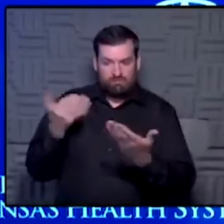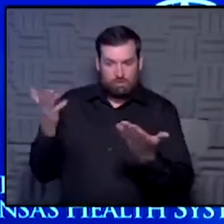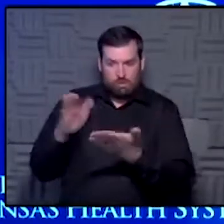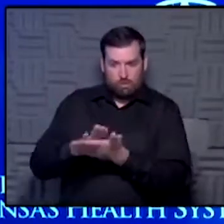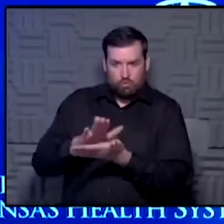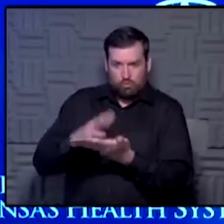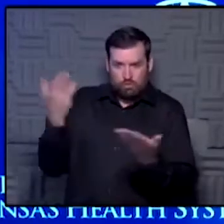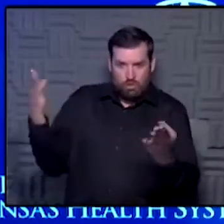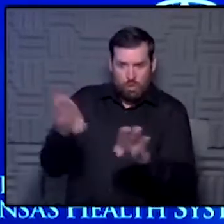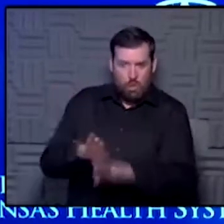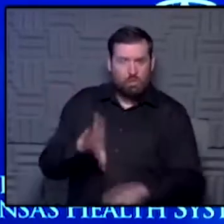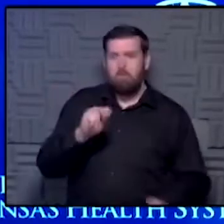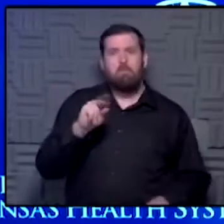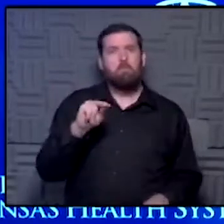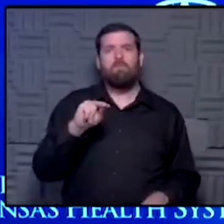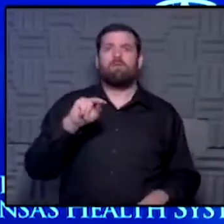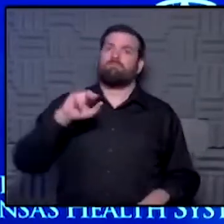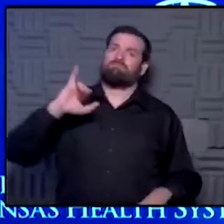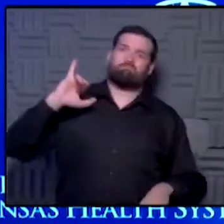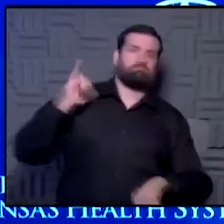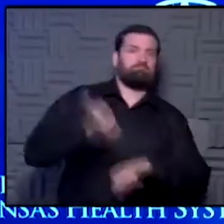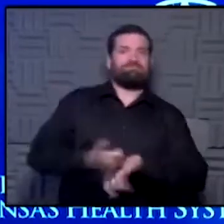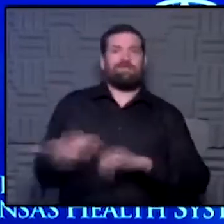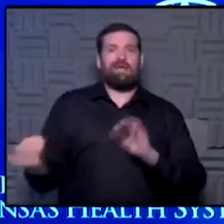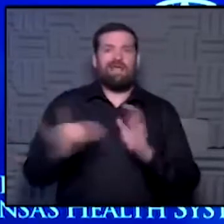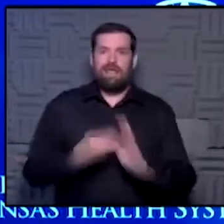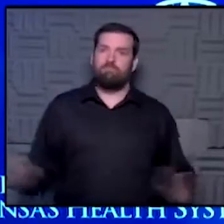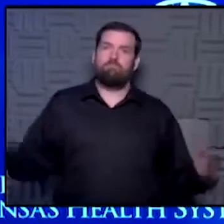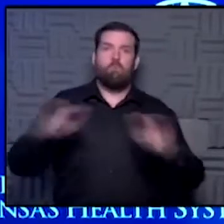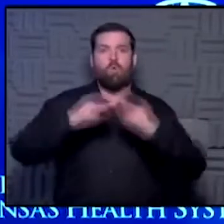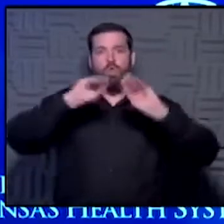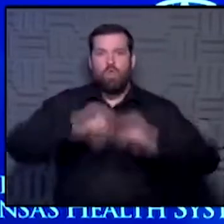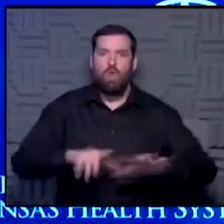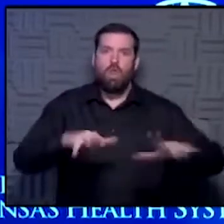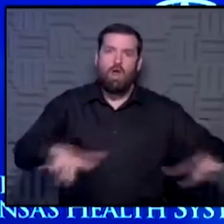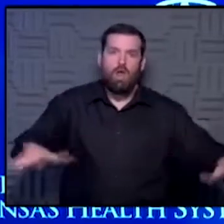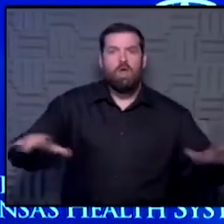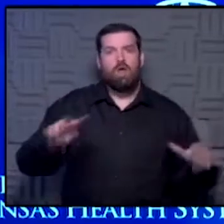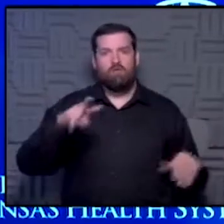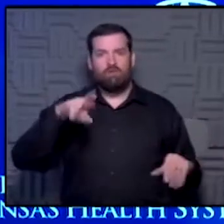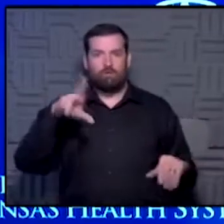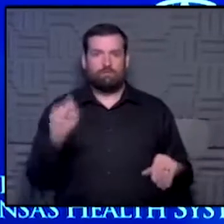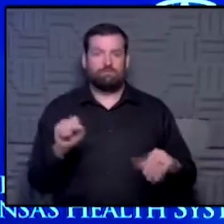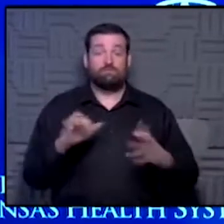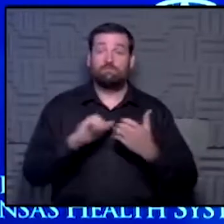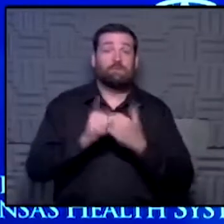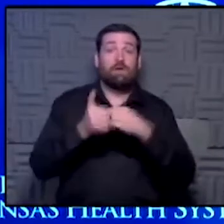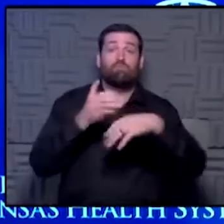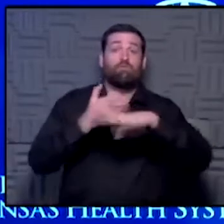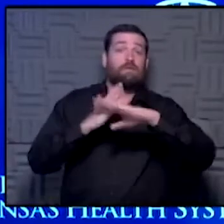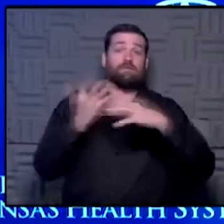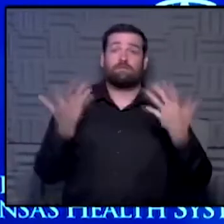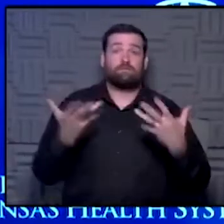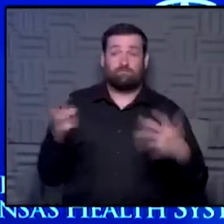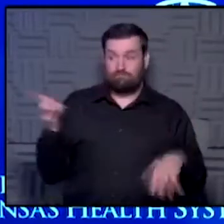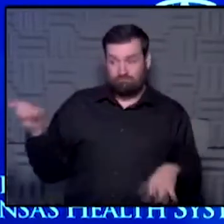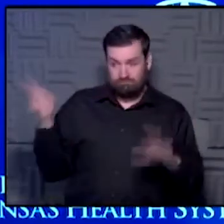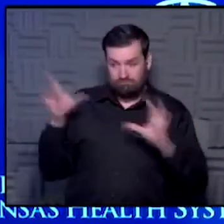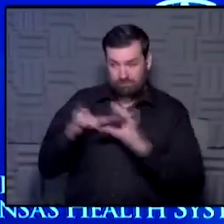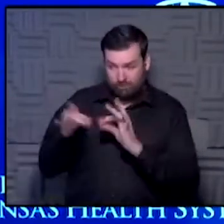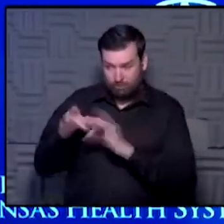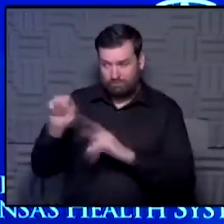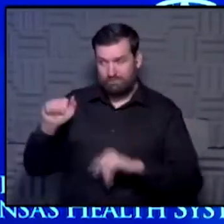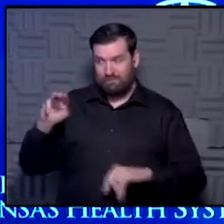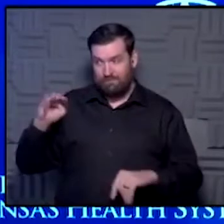going to change that, because now you've reestablished a foothold. So I really think that the way to prevent that is to make sure that, as you've said, I think,